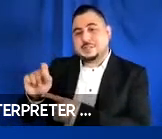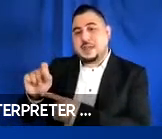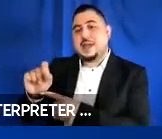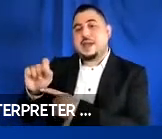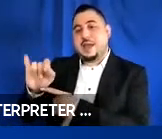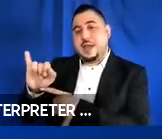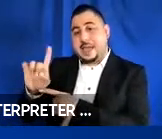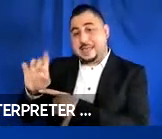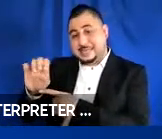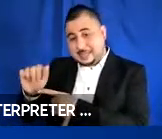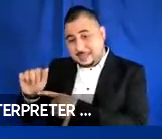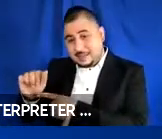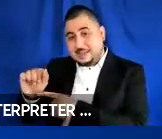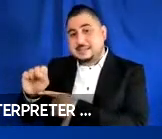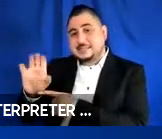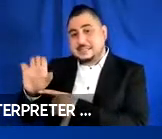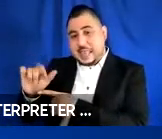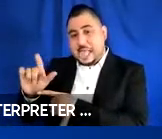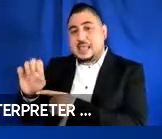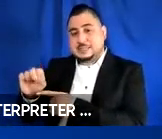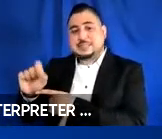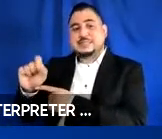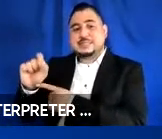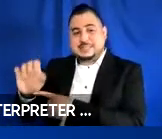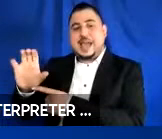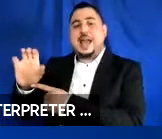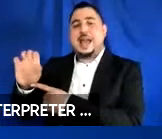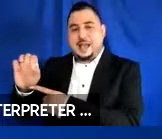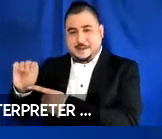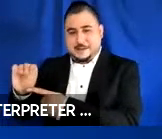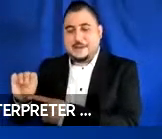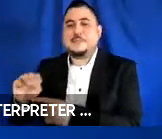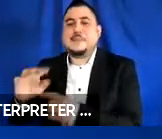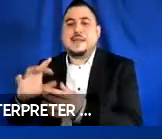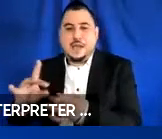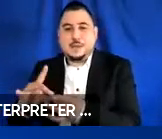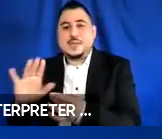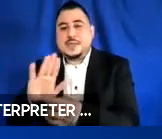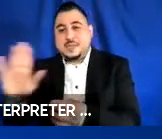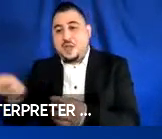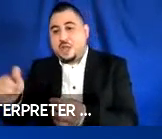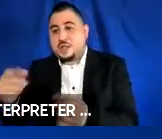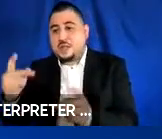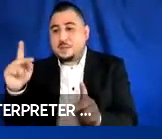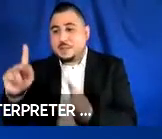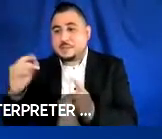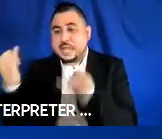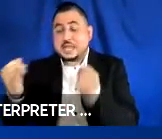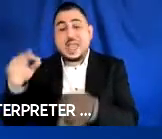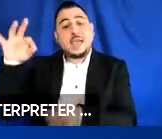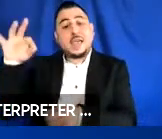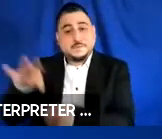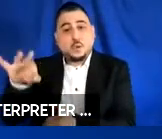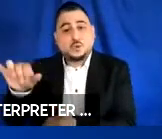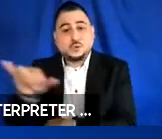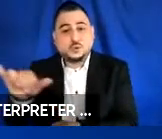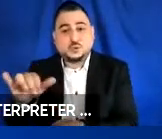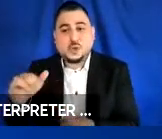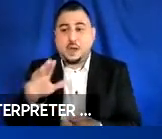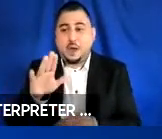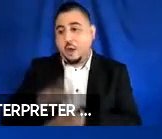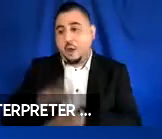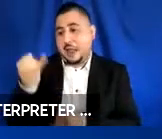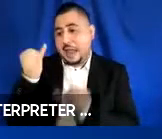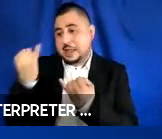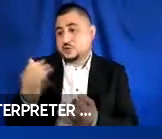transportationinnovation.ideascale.com, where you can contribute ideas, comment on other people's ideas, and vote on ideas. If we weren't